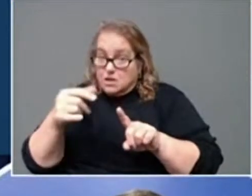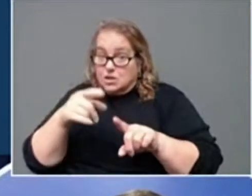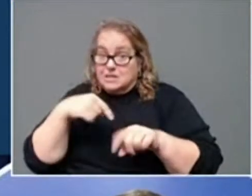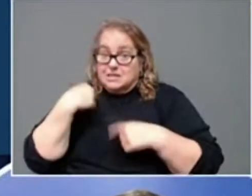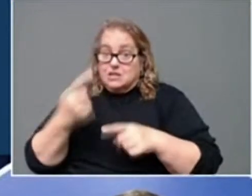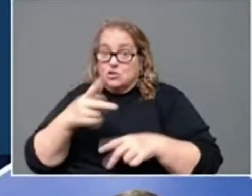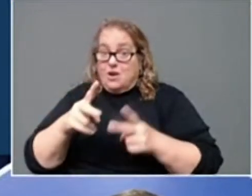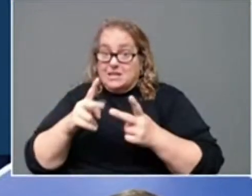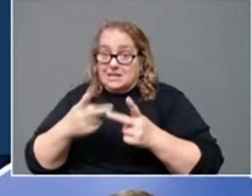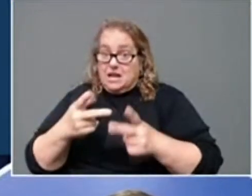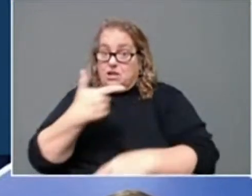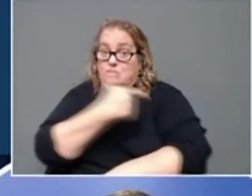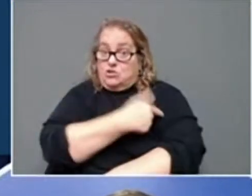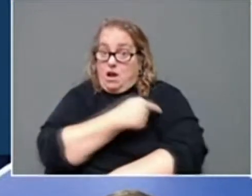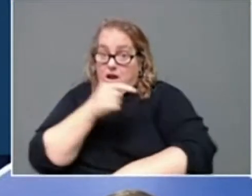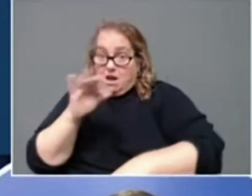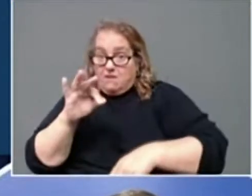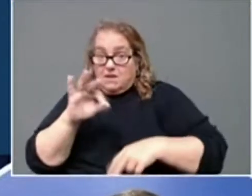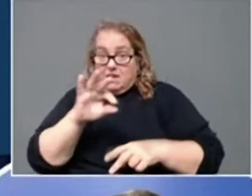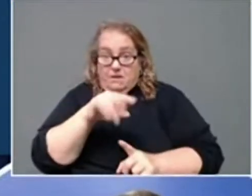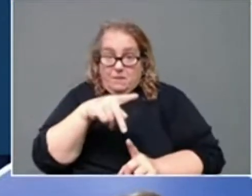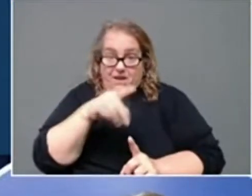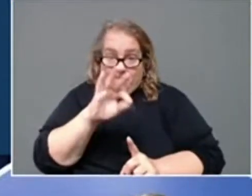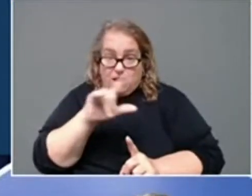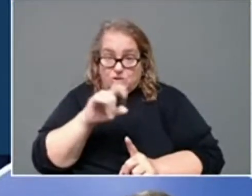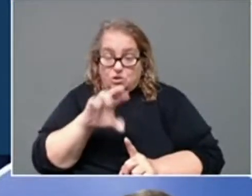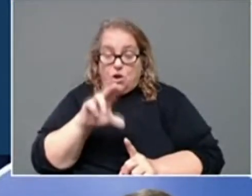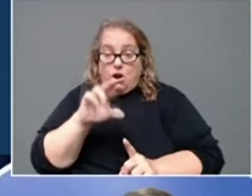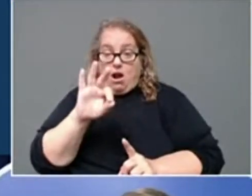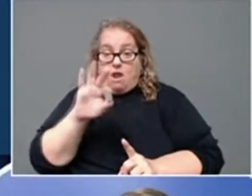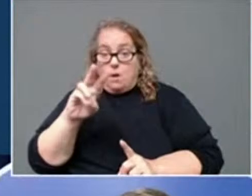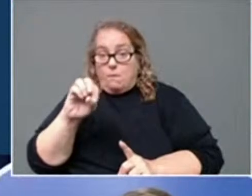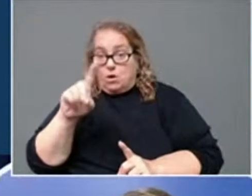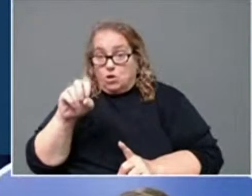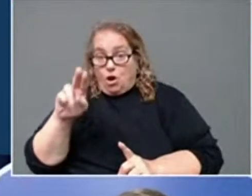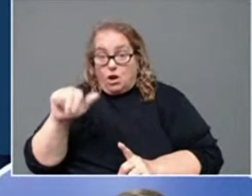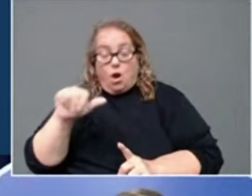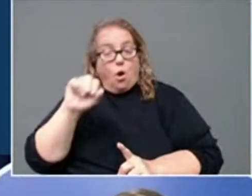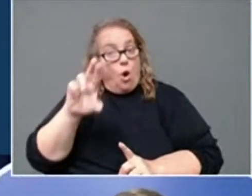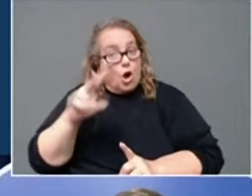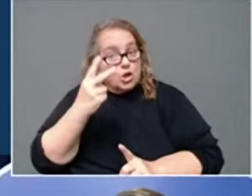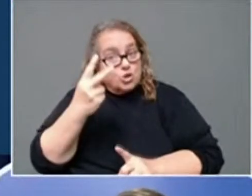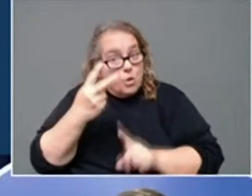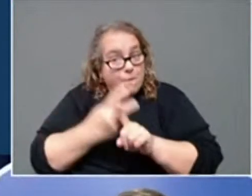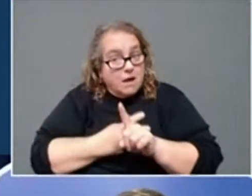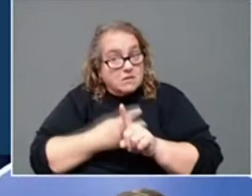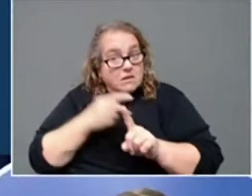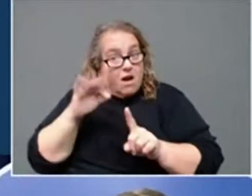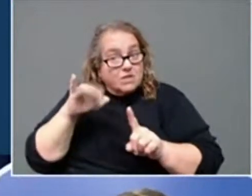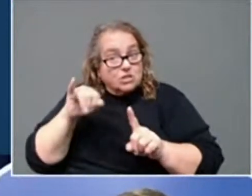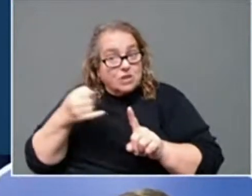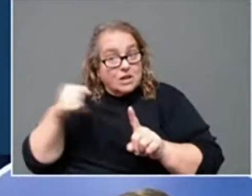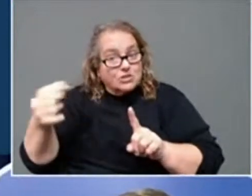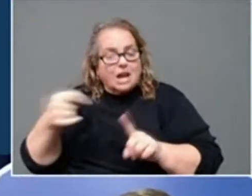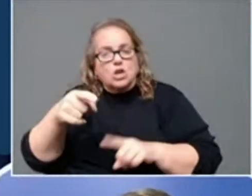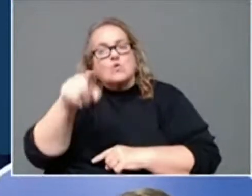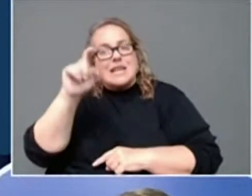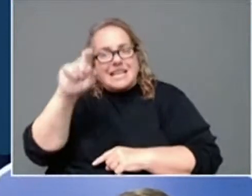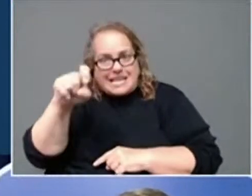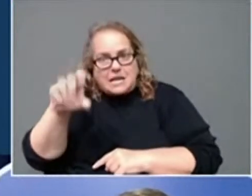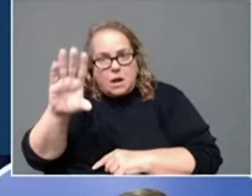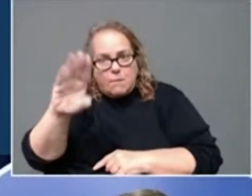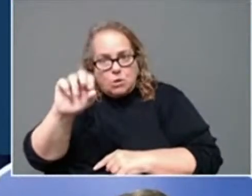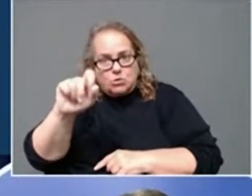or Moderna, or 2 months since J&J, you need a booster. That's how we avoid another surge.